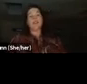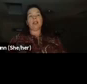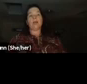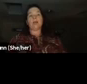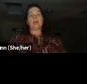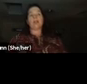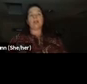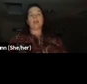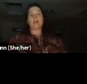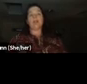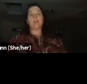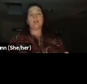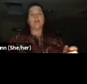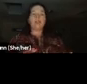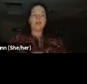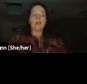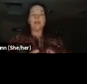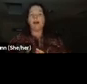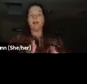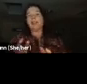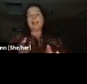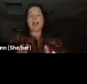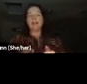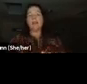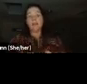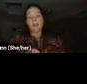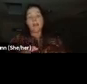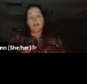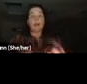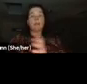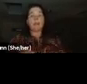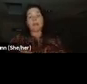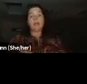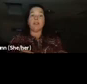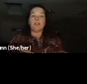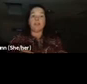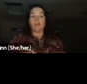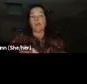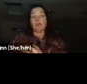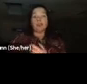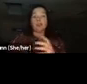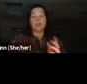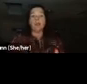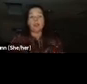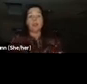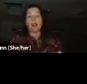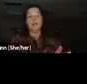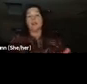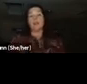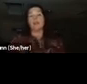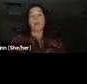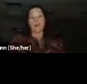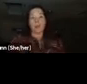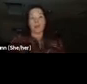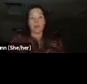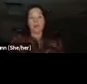achieved gender equity was to have kept that binary intact, albeit with some perceptible difference in opportunity and quality life and